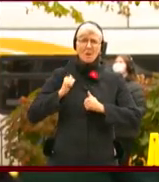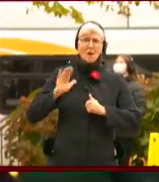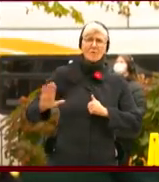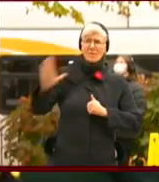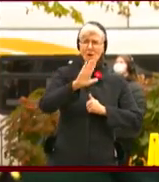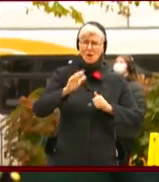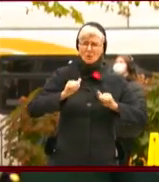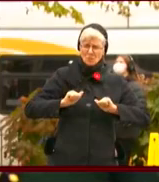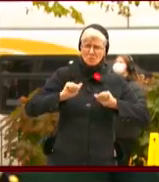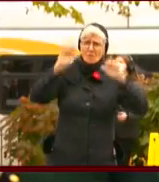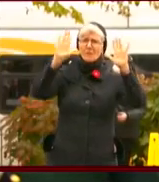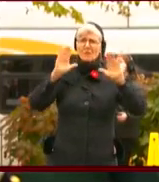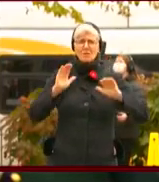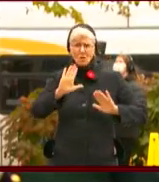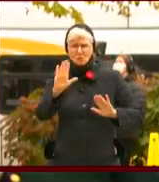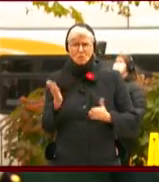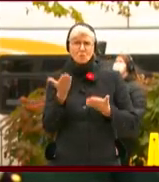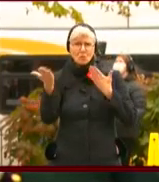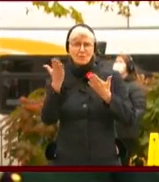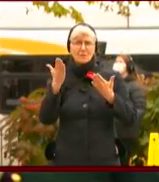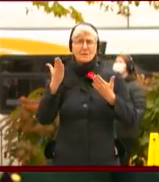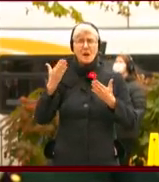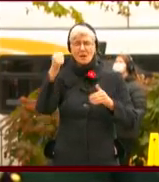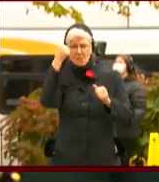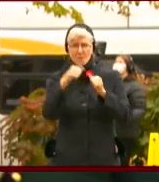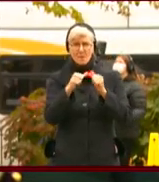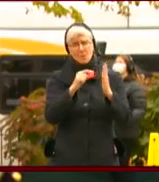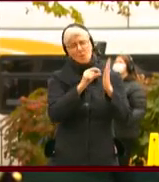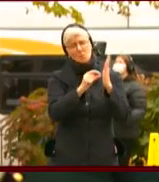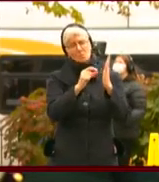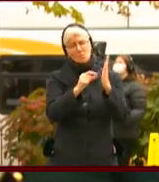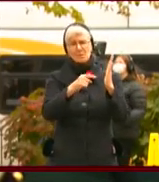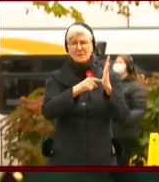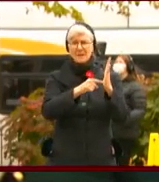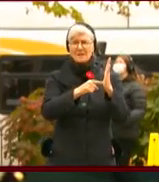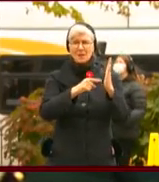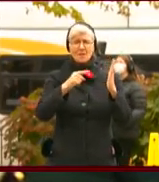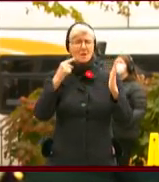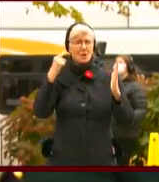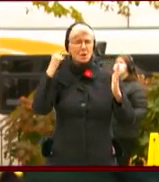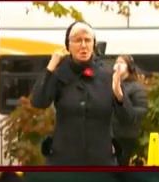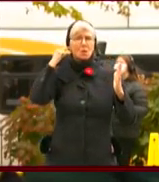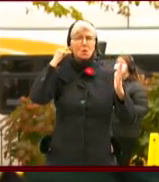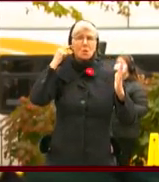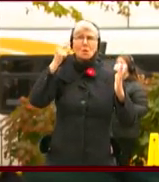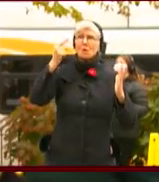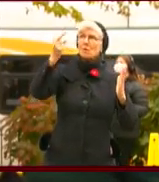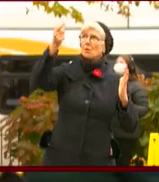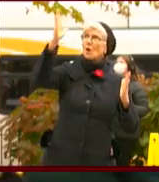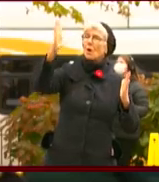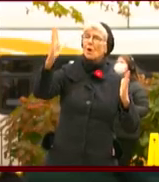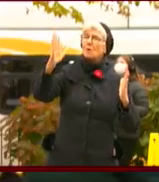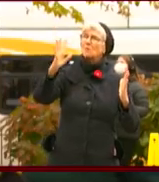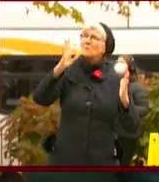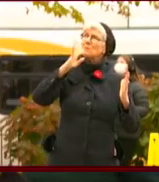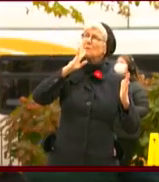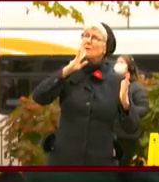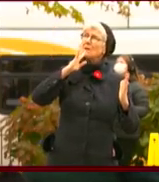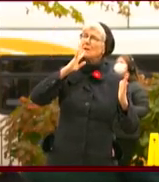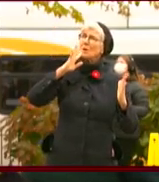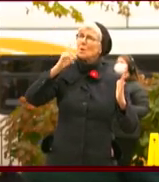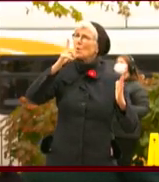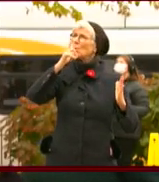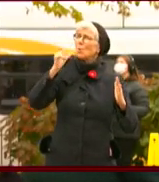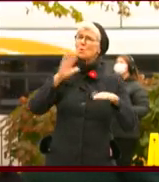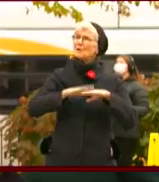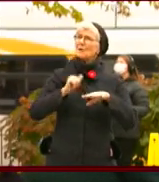I was reminded from a passage that says, "Then I heard the voice of the one saying, 'Whom shall I